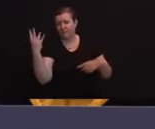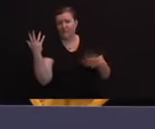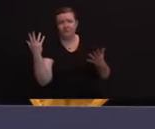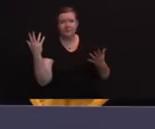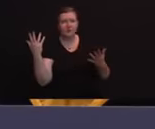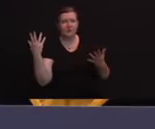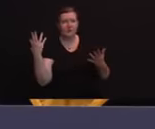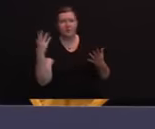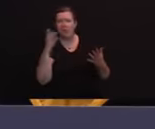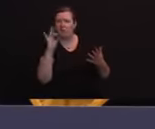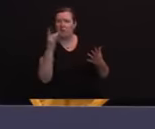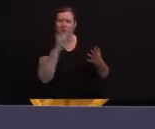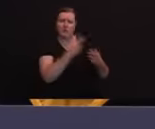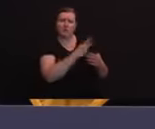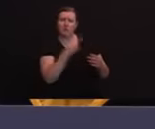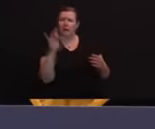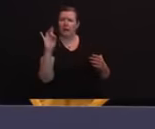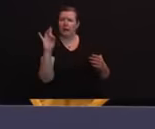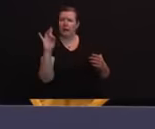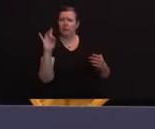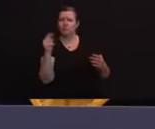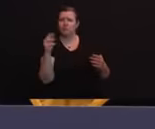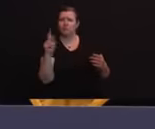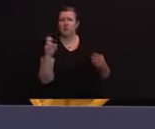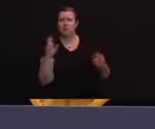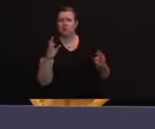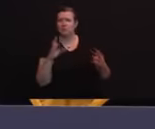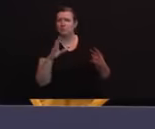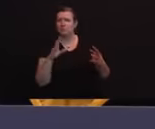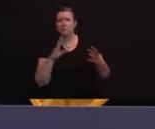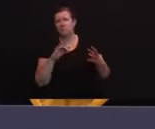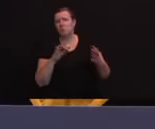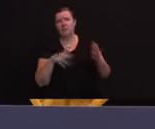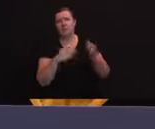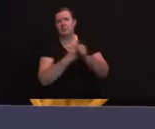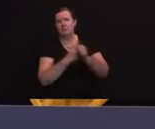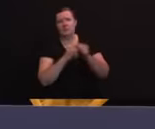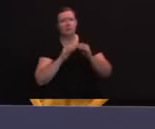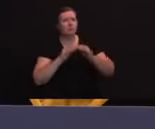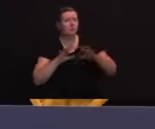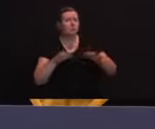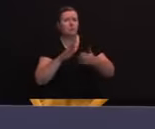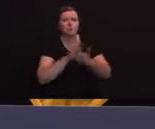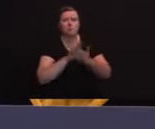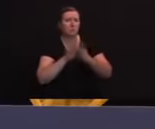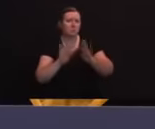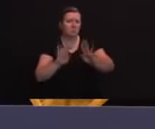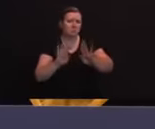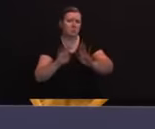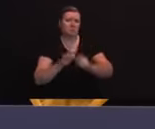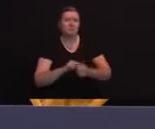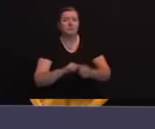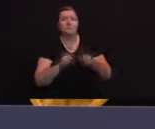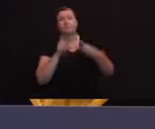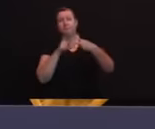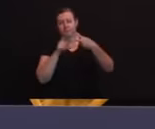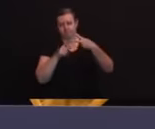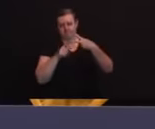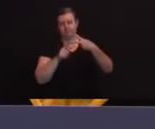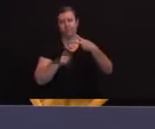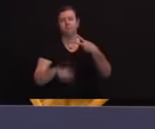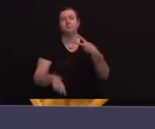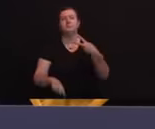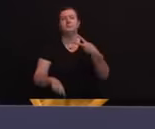where. And we've got no update on the transmissions in schools. But I do want to say two things. In-school transmissions